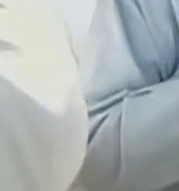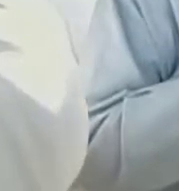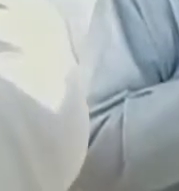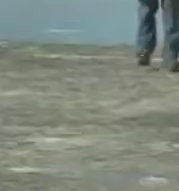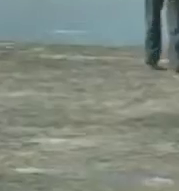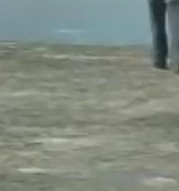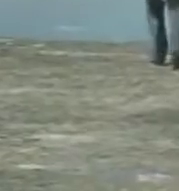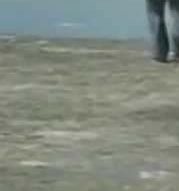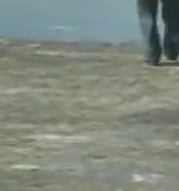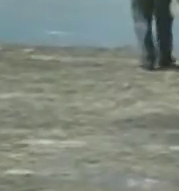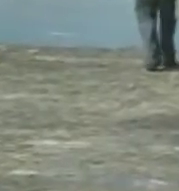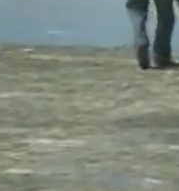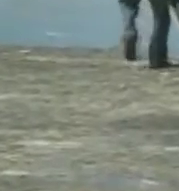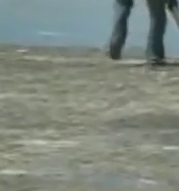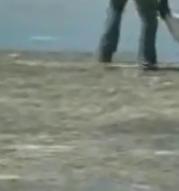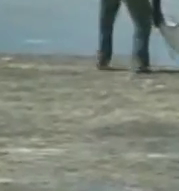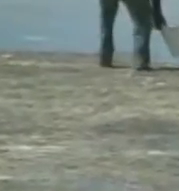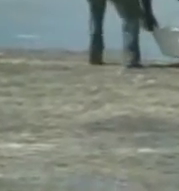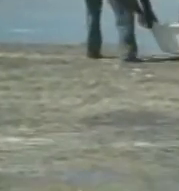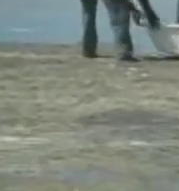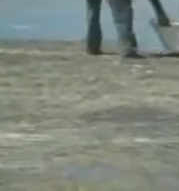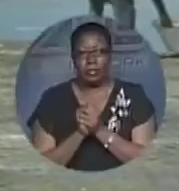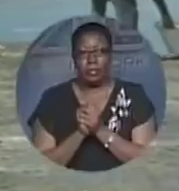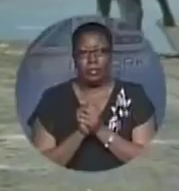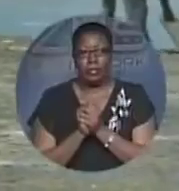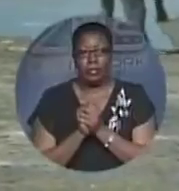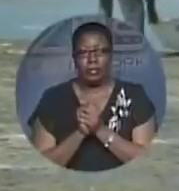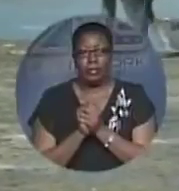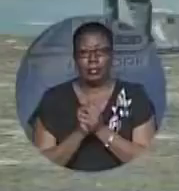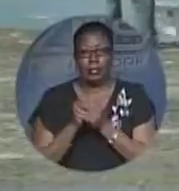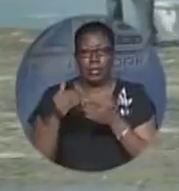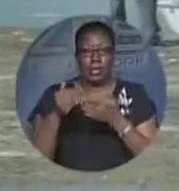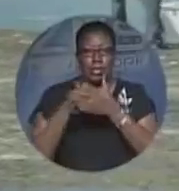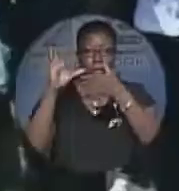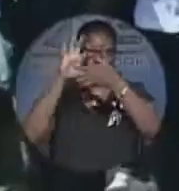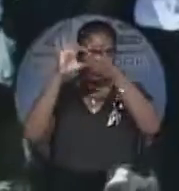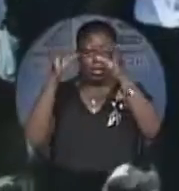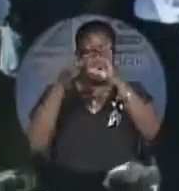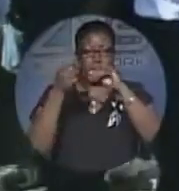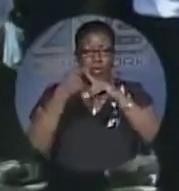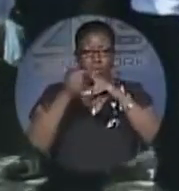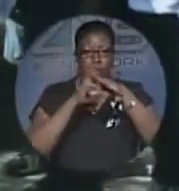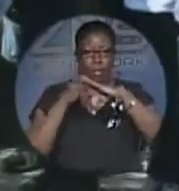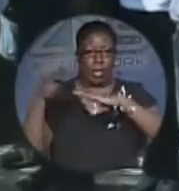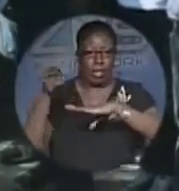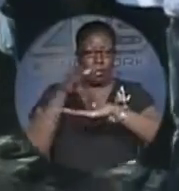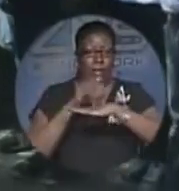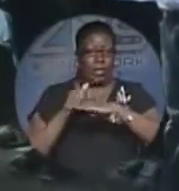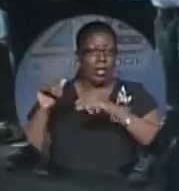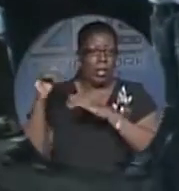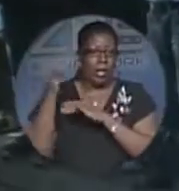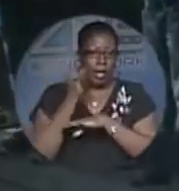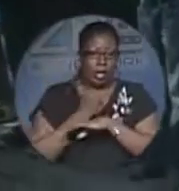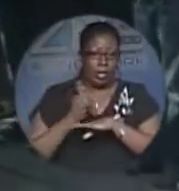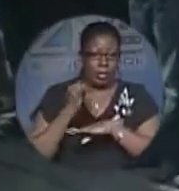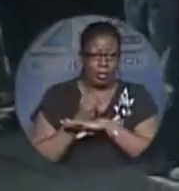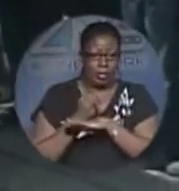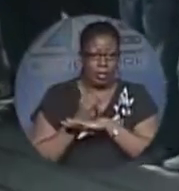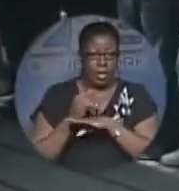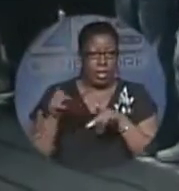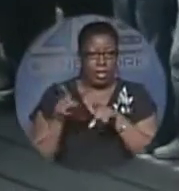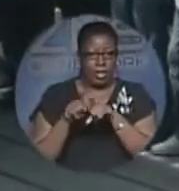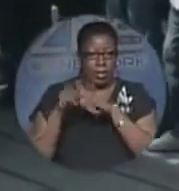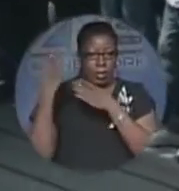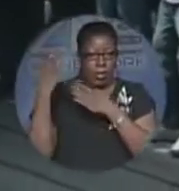very, very good idea. Could the new Olympic contender in sailing come from Harbour Island? Even as the Bahamas tries to identify and train its